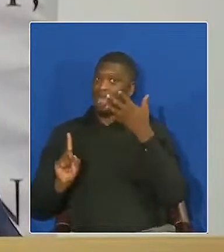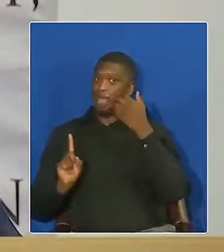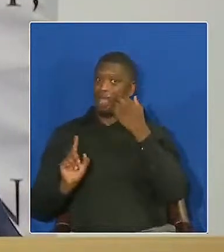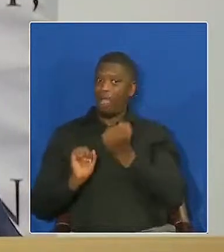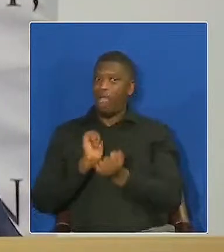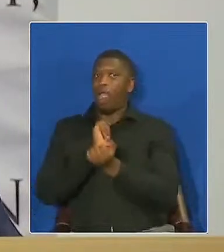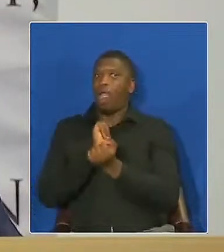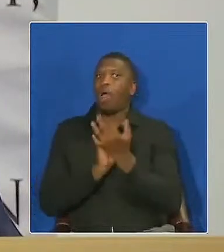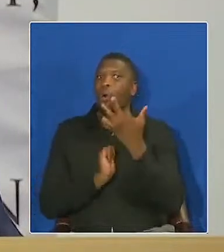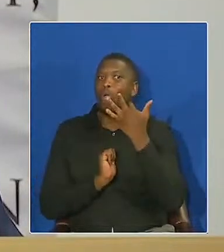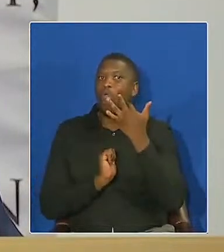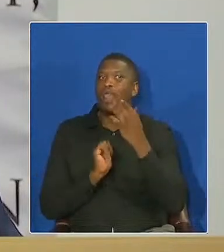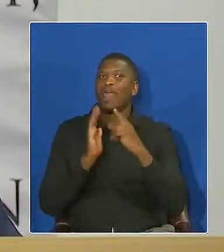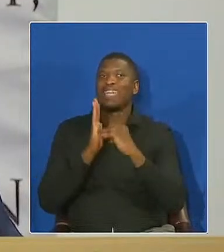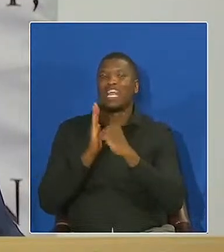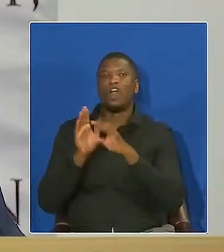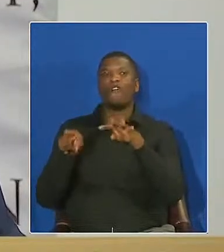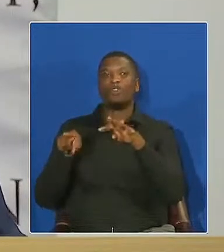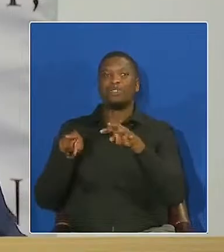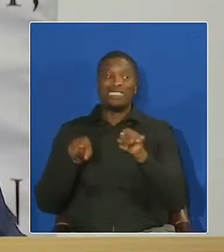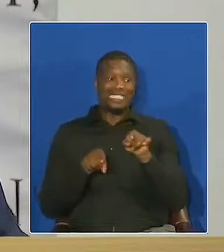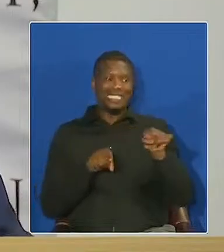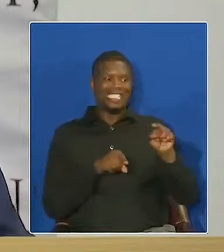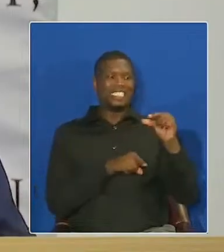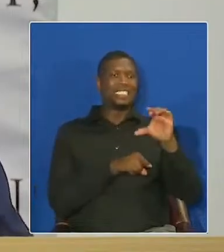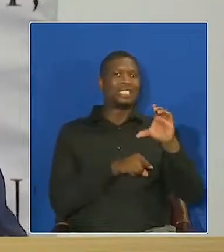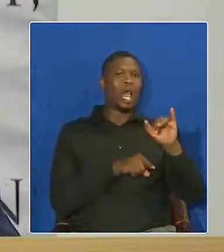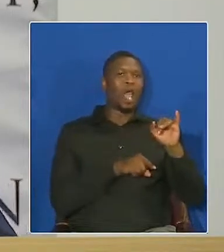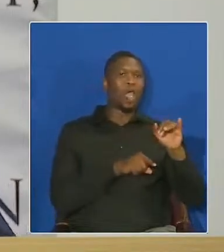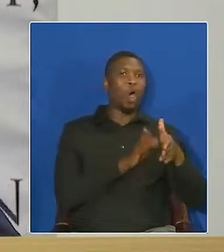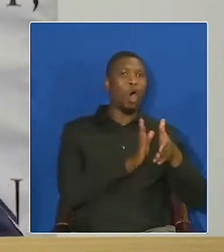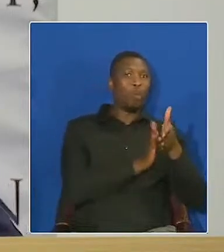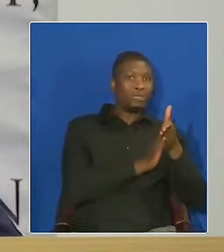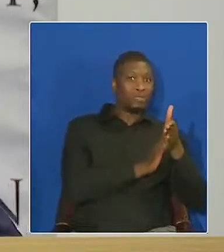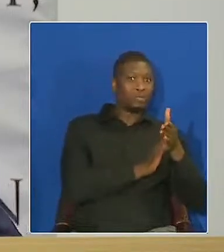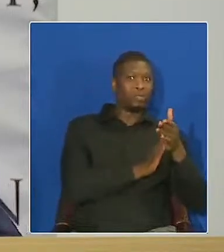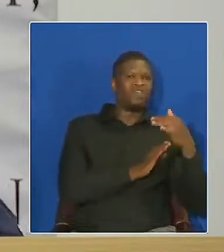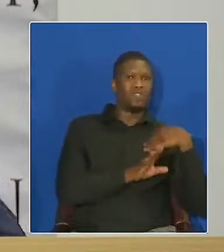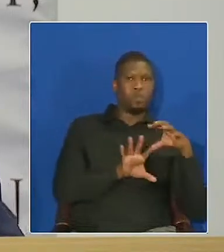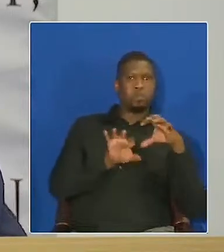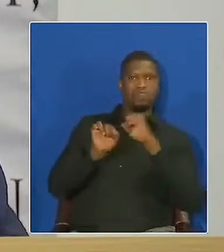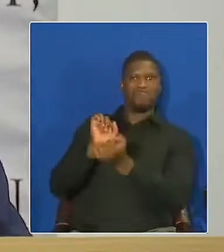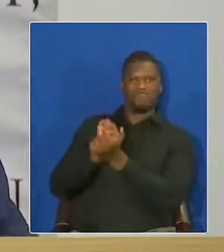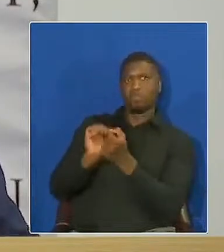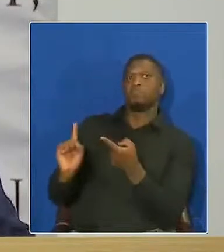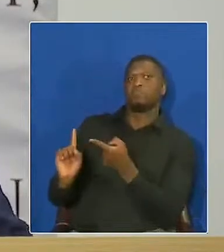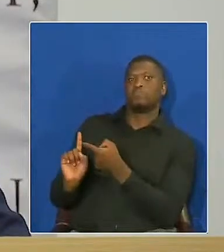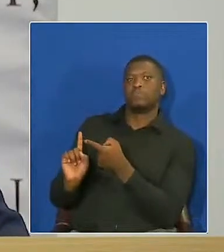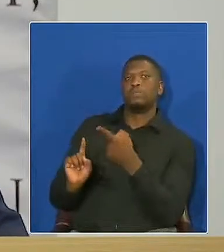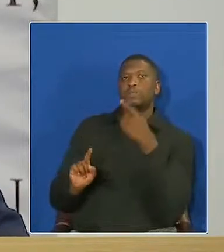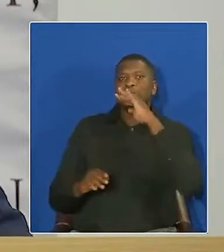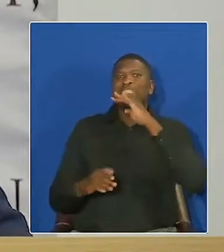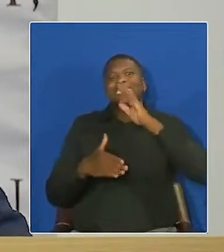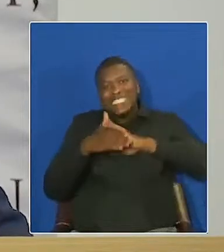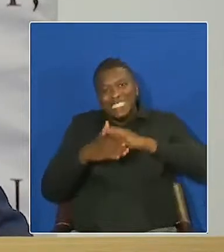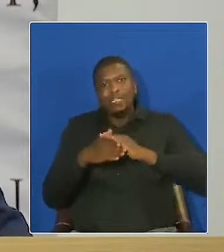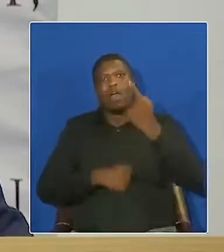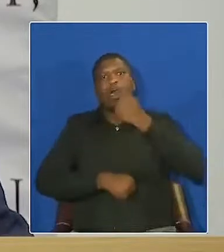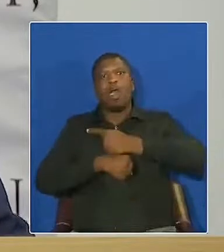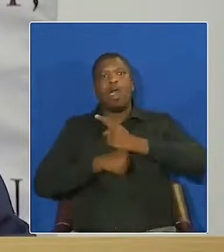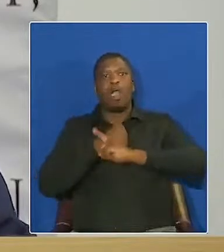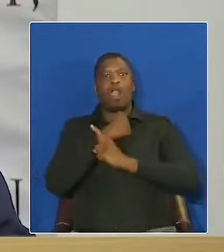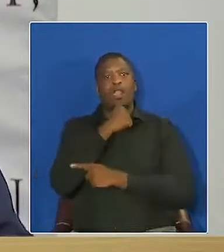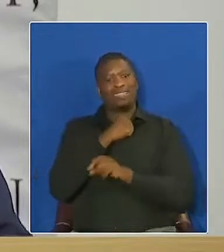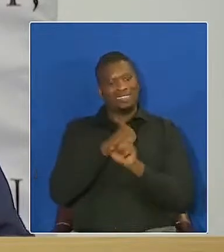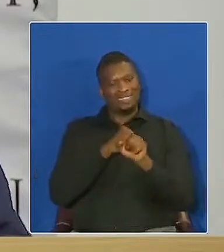15th. On the 14th. On the 14th. That's why the chats are ending on that